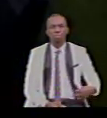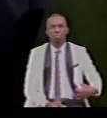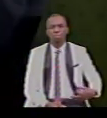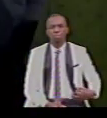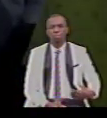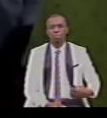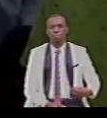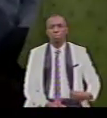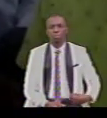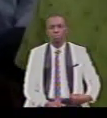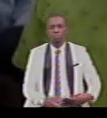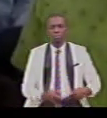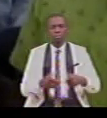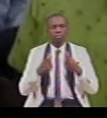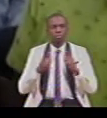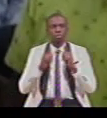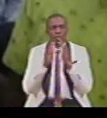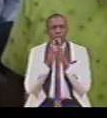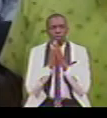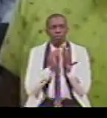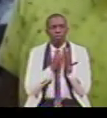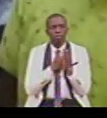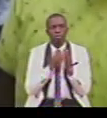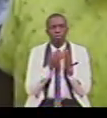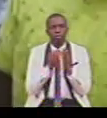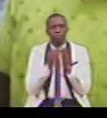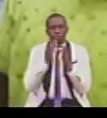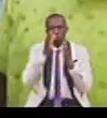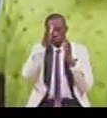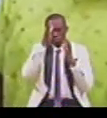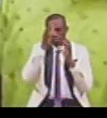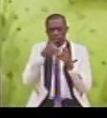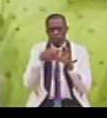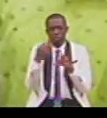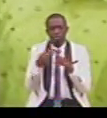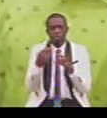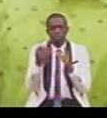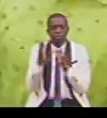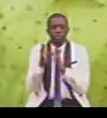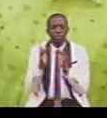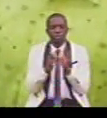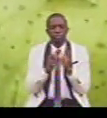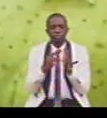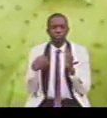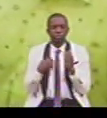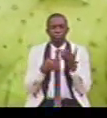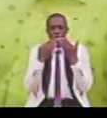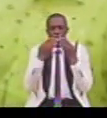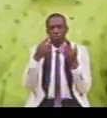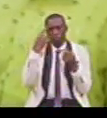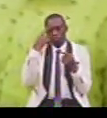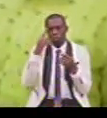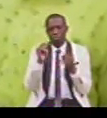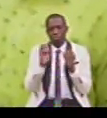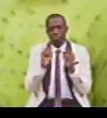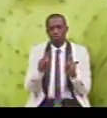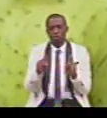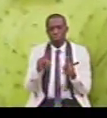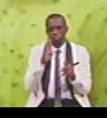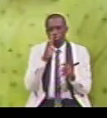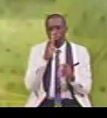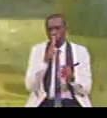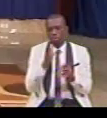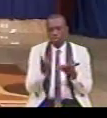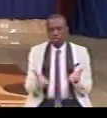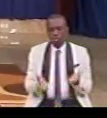let's close our eyes for prayer father in the name of Jesus well thank you for the privilege of being here together with